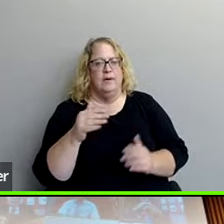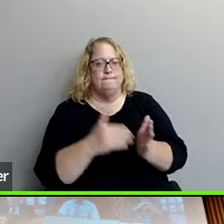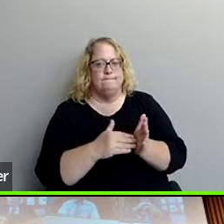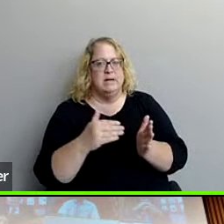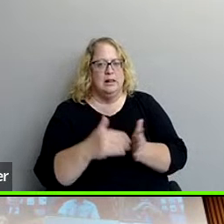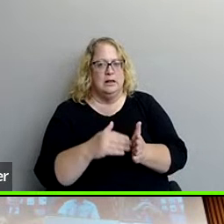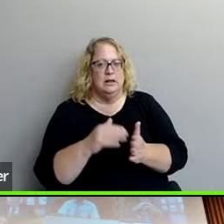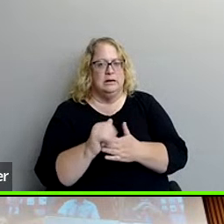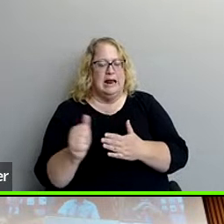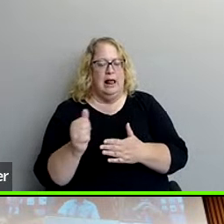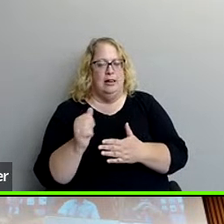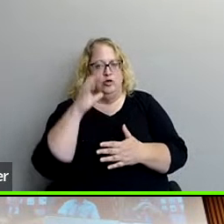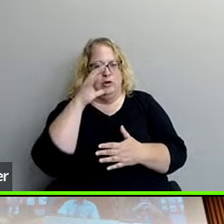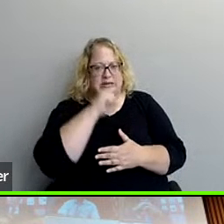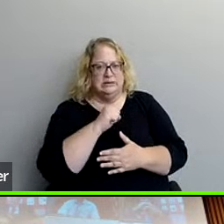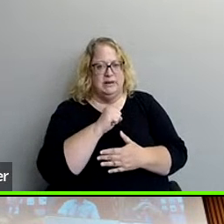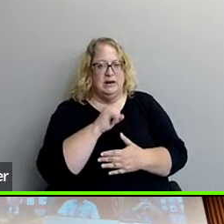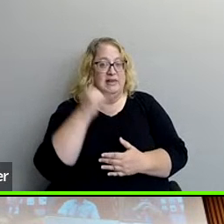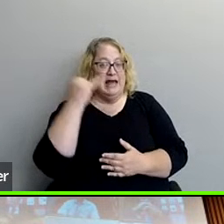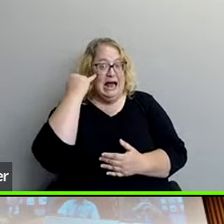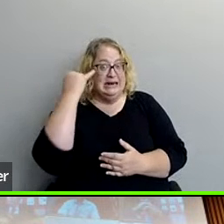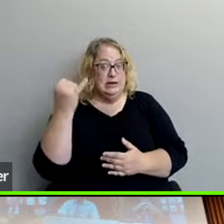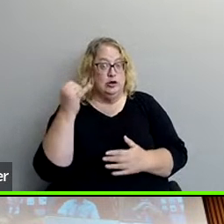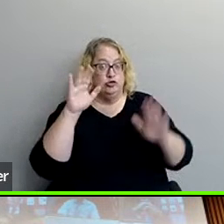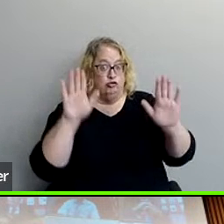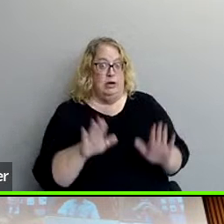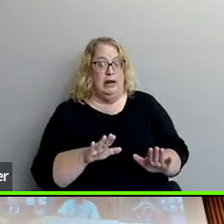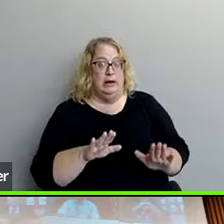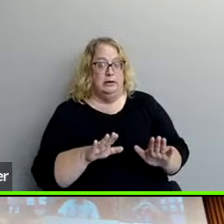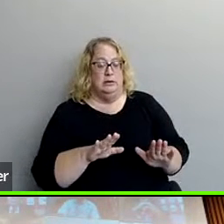million estimate. Ideas are great.